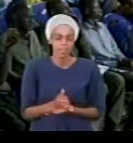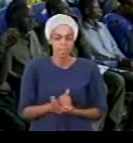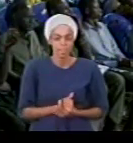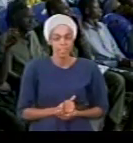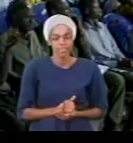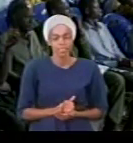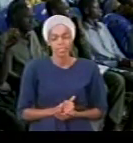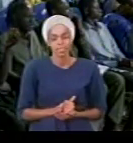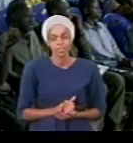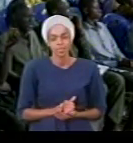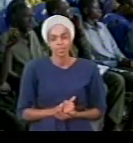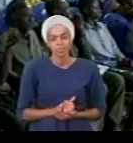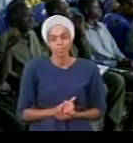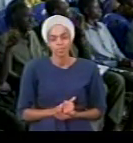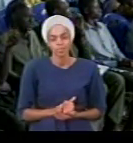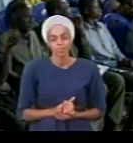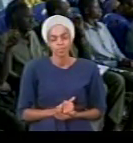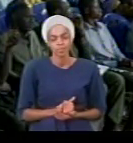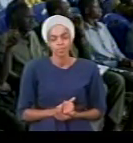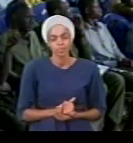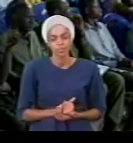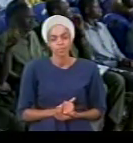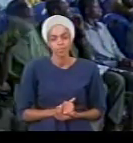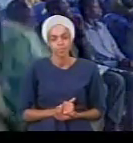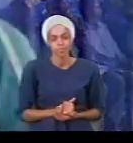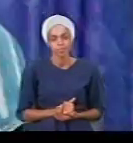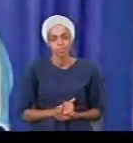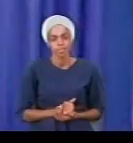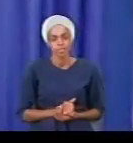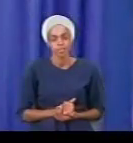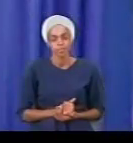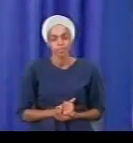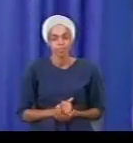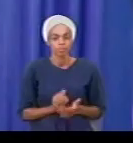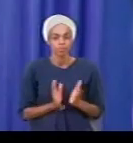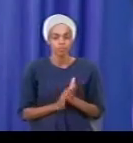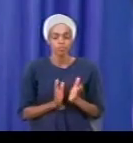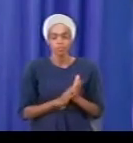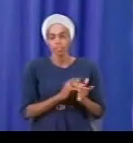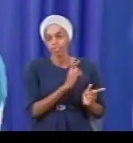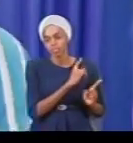praise the Lord Church praise the Lord my name is